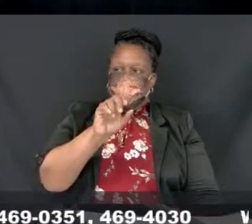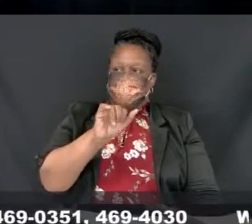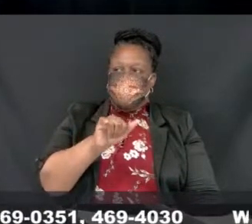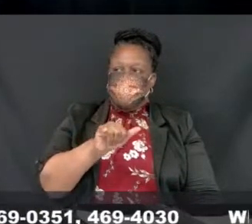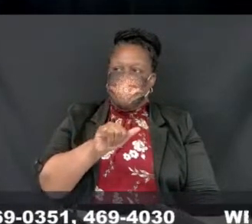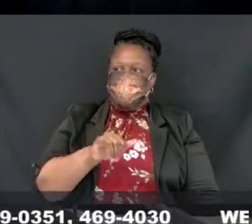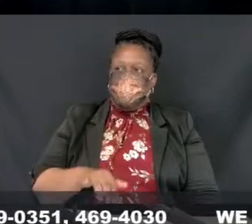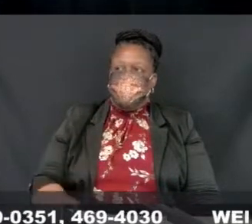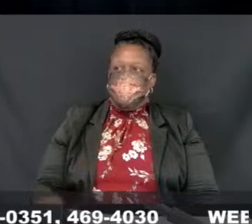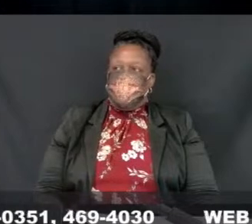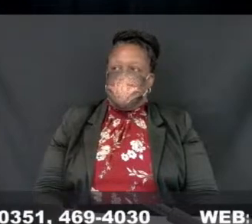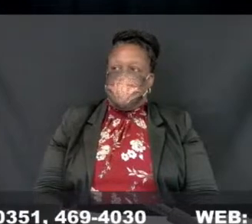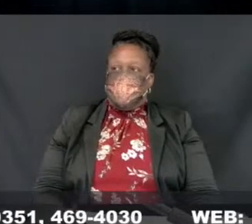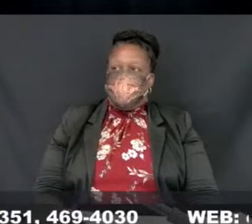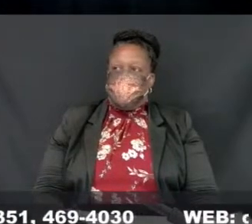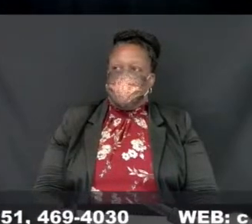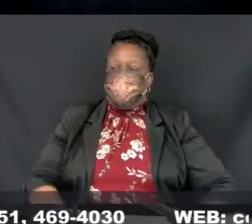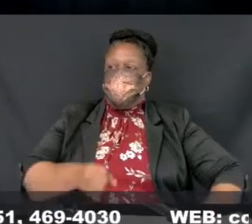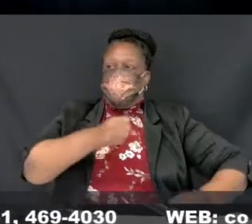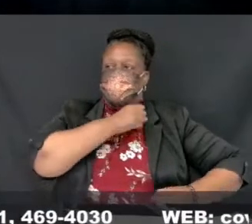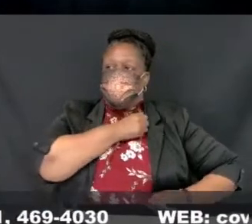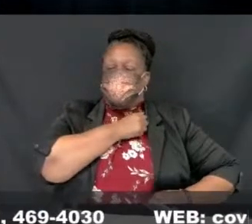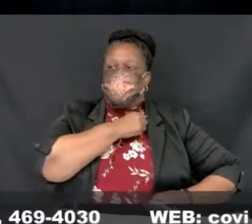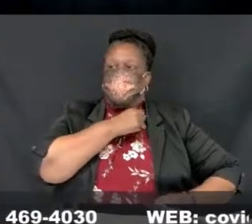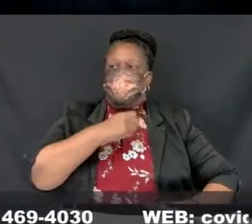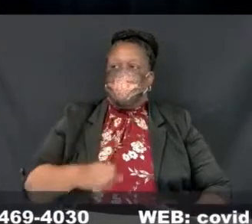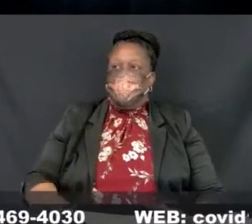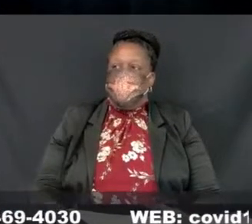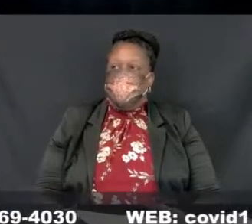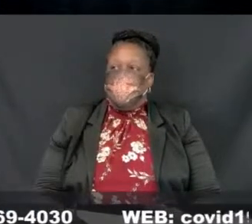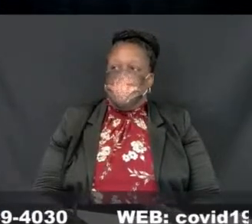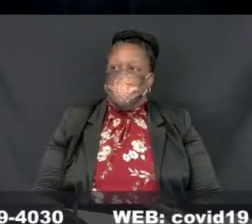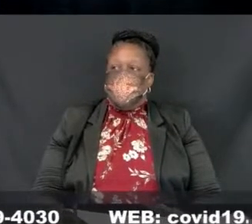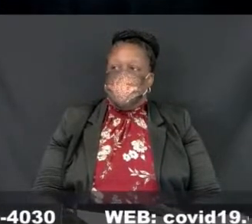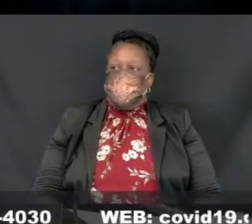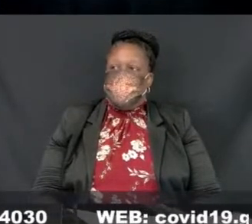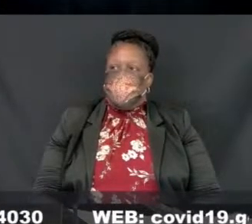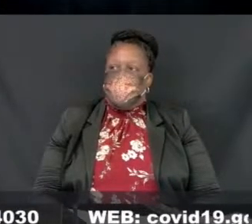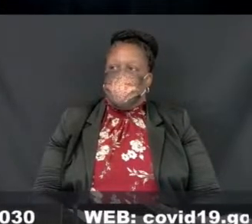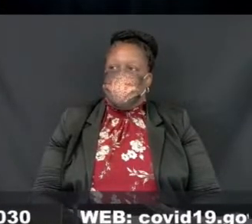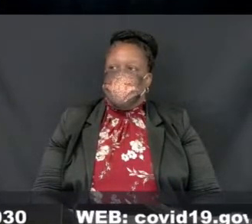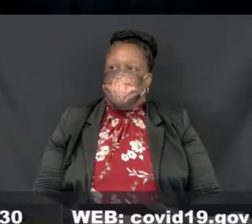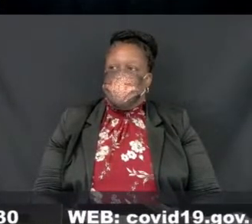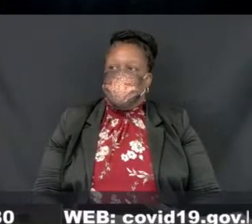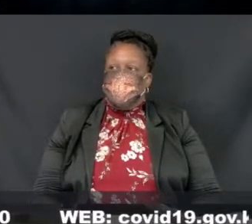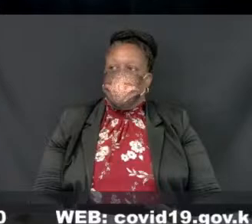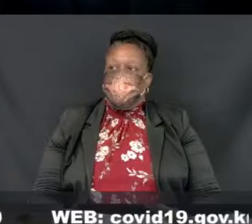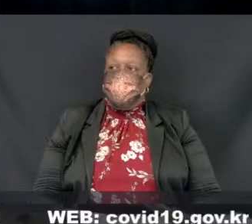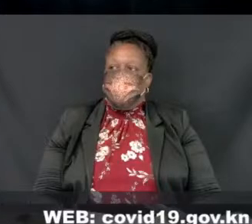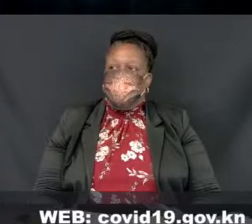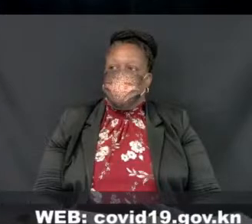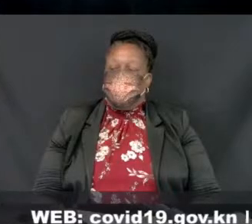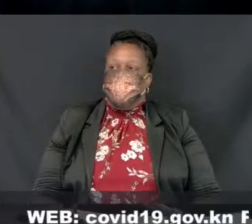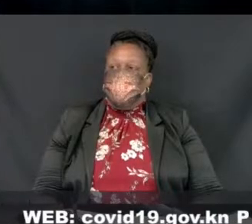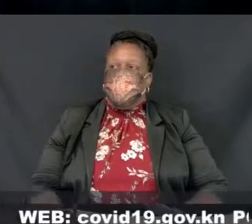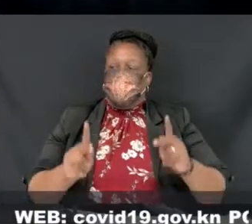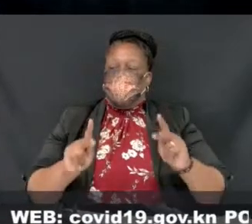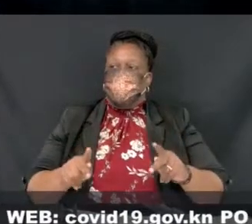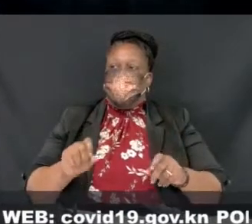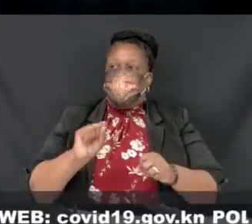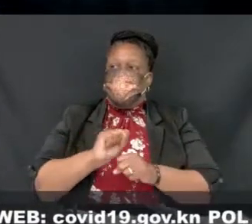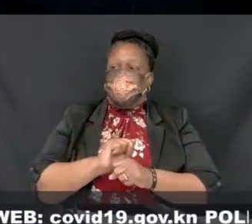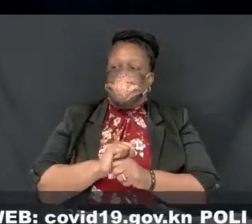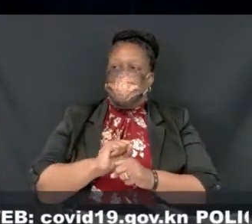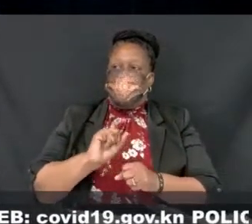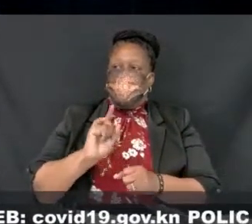Defense Force. Ms. Marceline Hughes, Chief Immigration Officer. Ms. Lonlia Archibald, Senior System Controller of Customs. Ms.